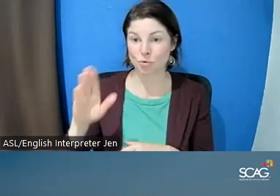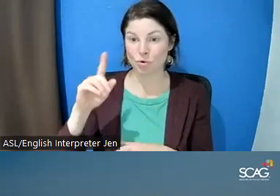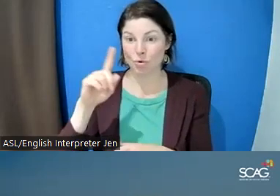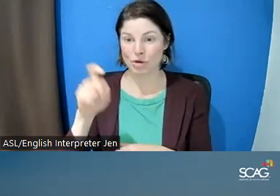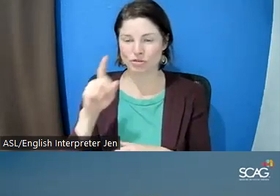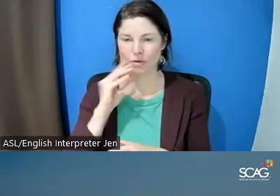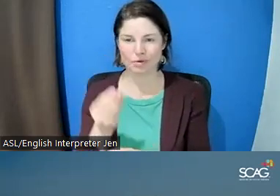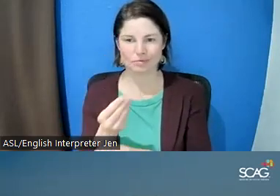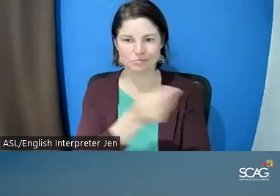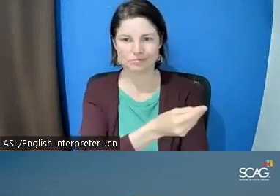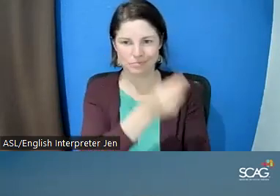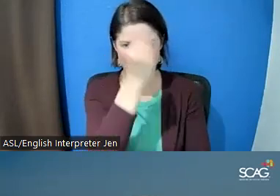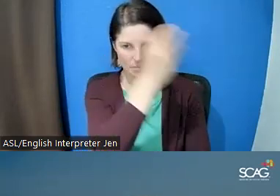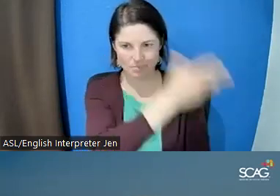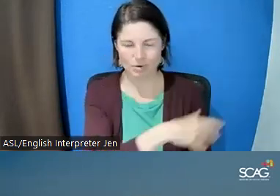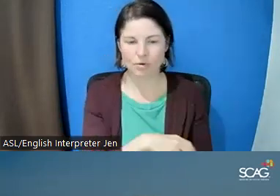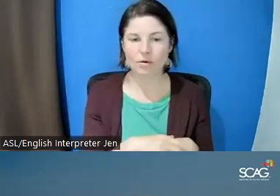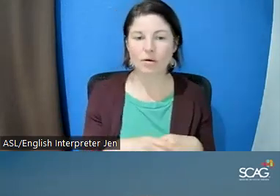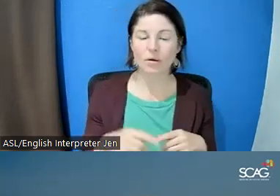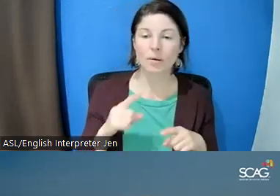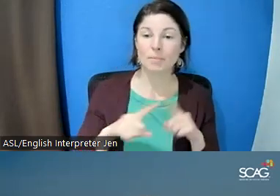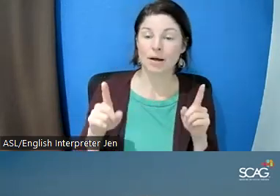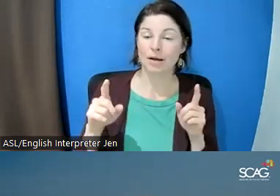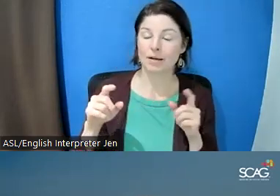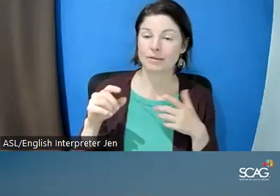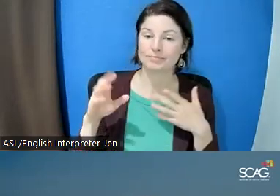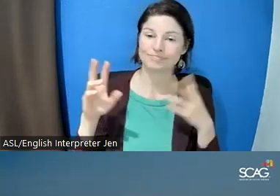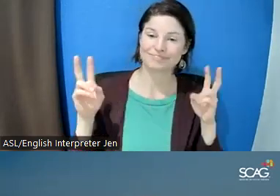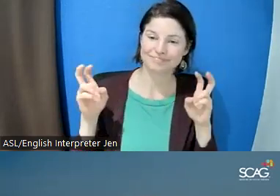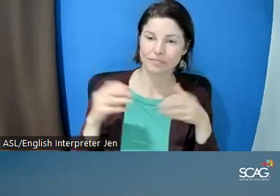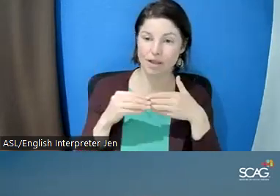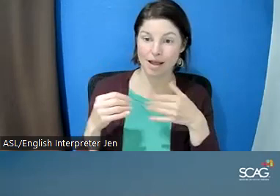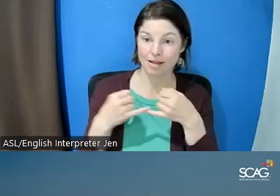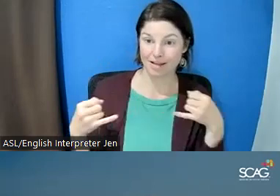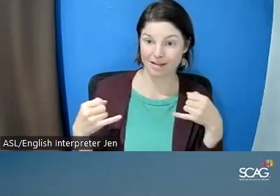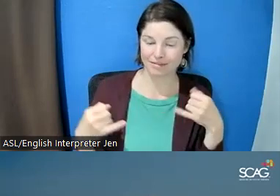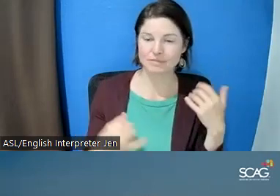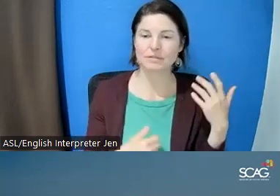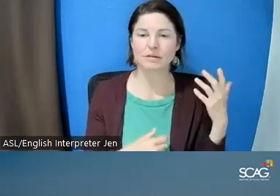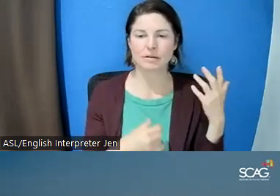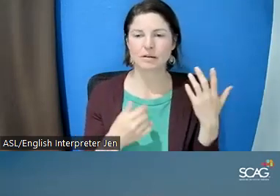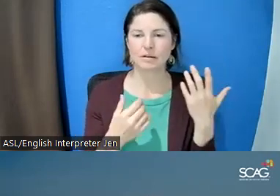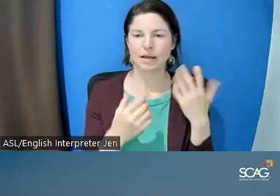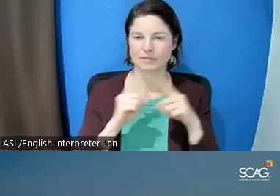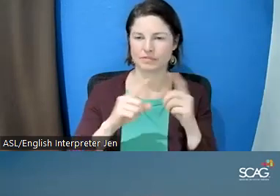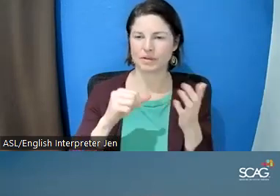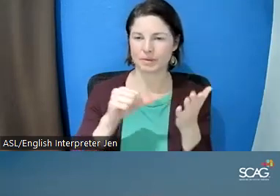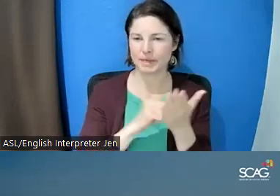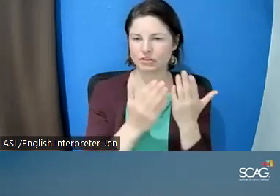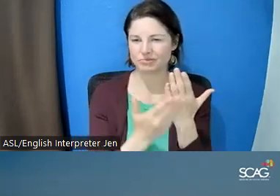information in the guidelines on the last 2 pages of the guidelines that detail our insurance